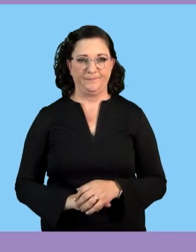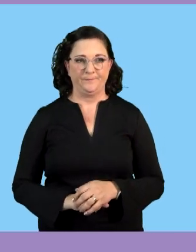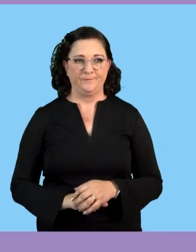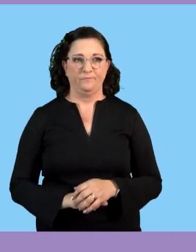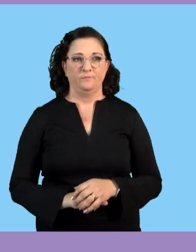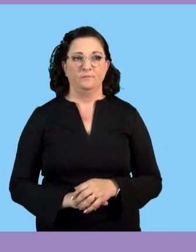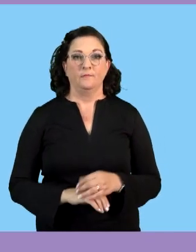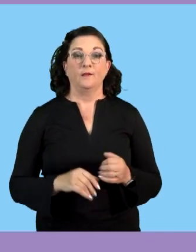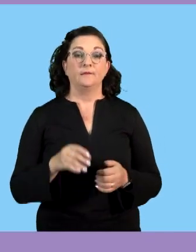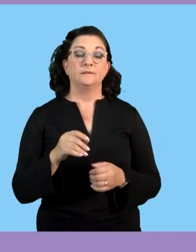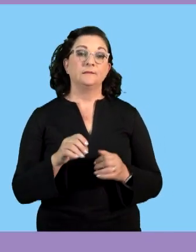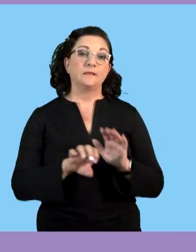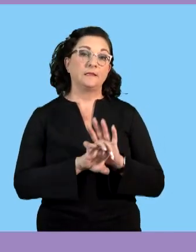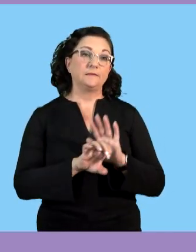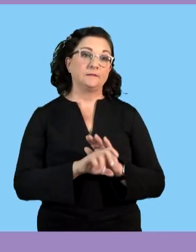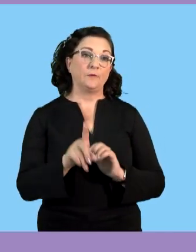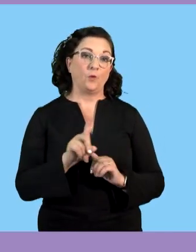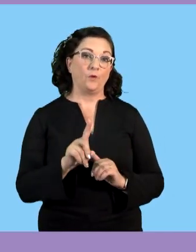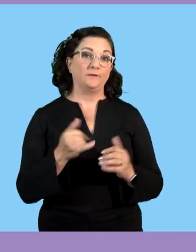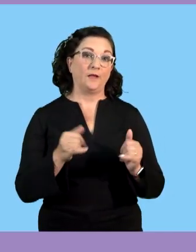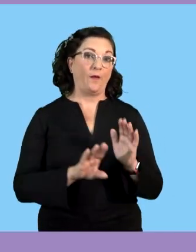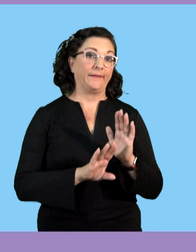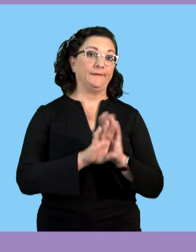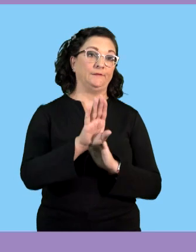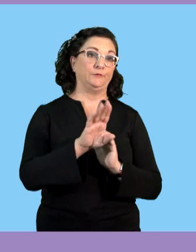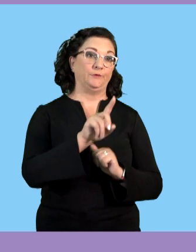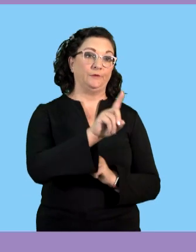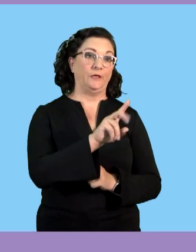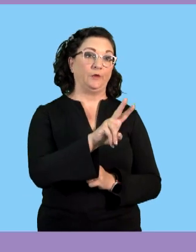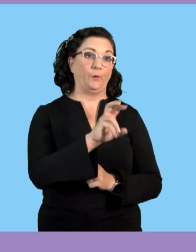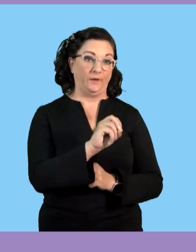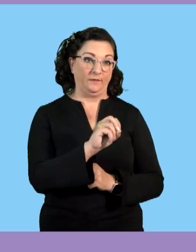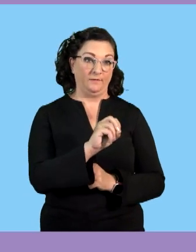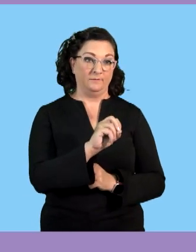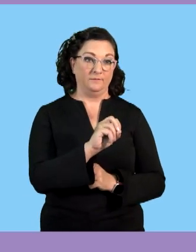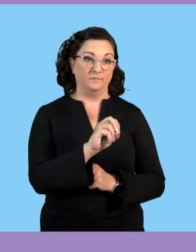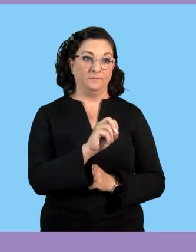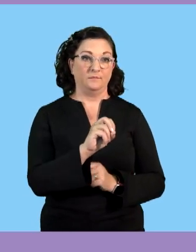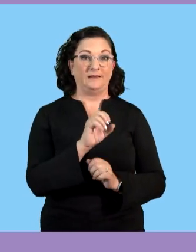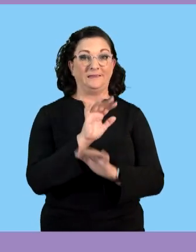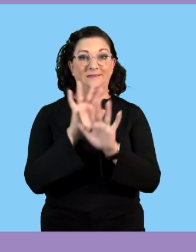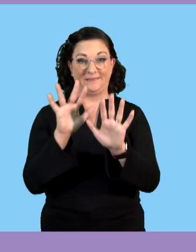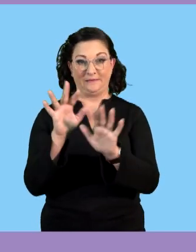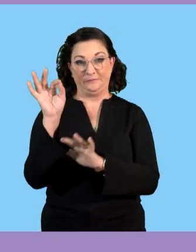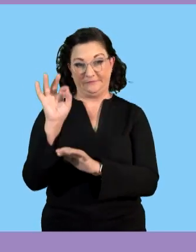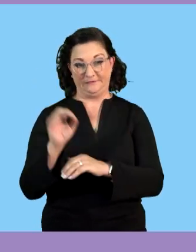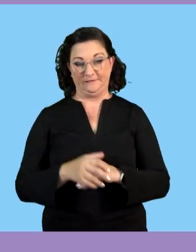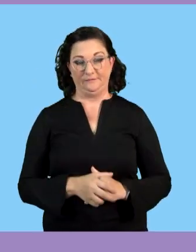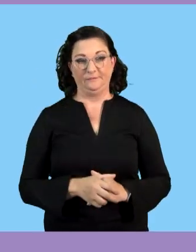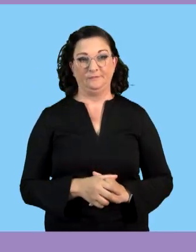Now, first example, we're going to increase 120 by